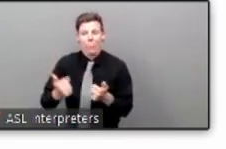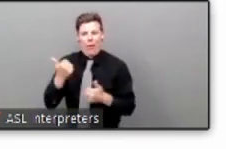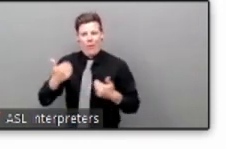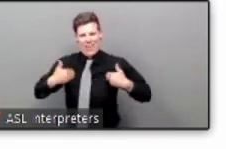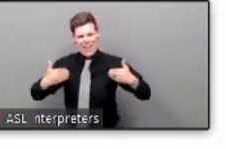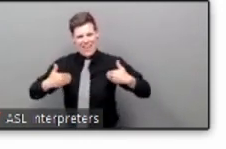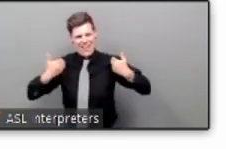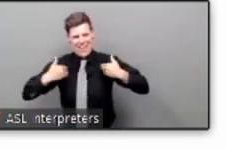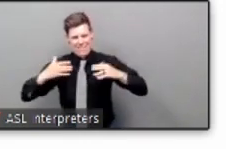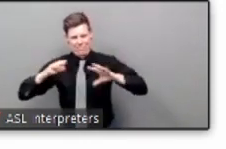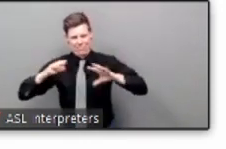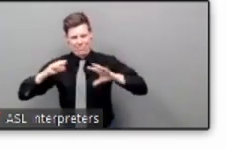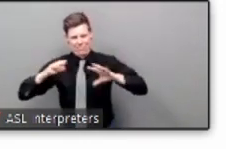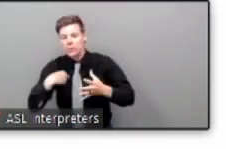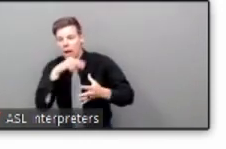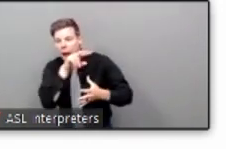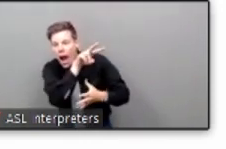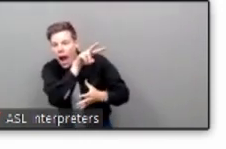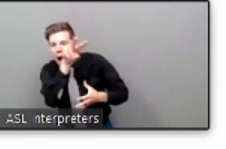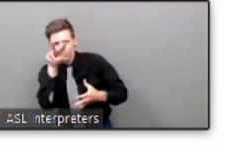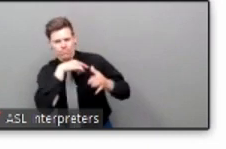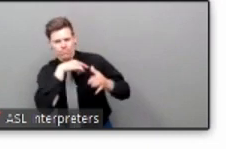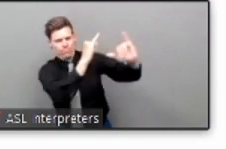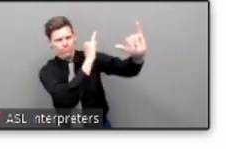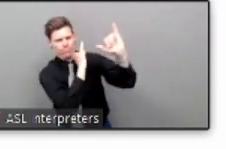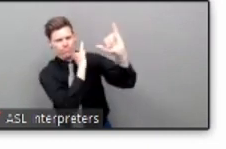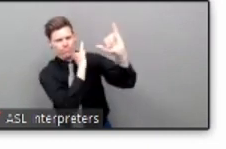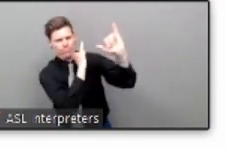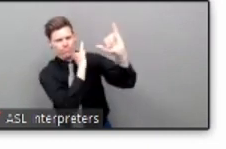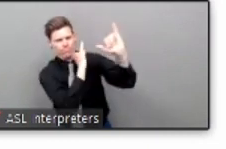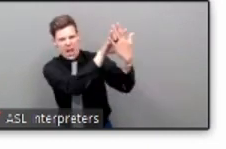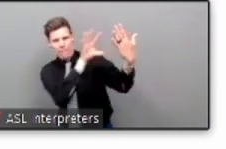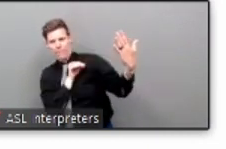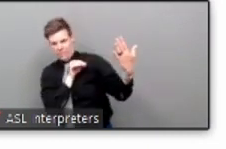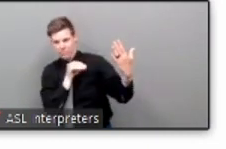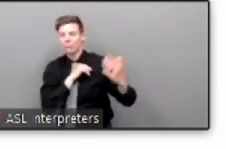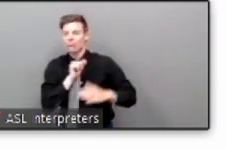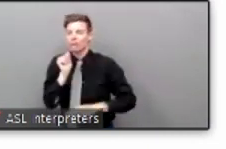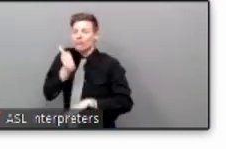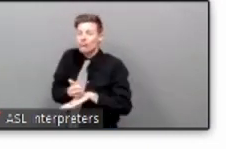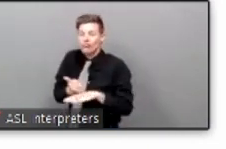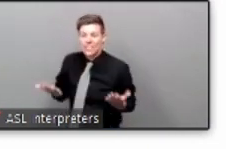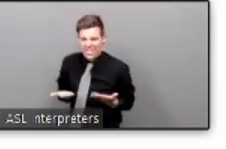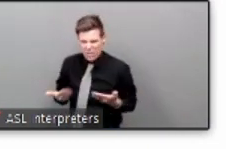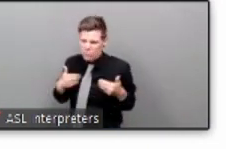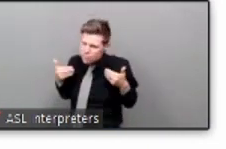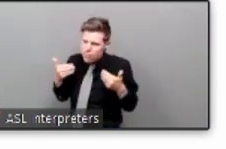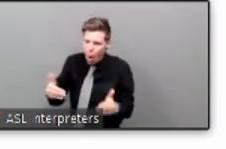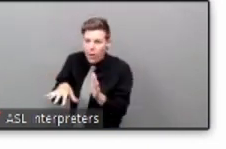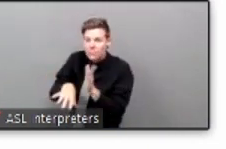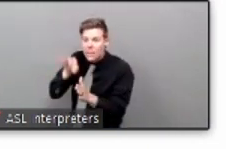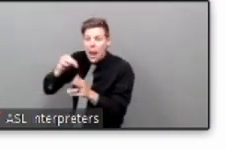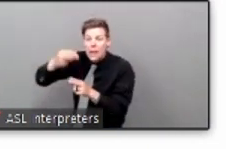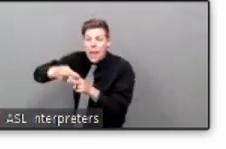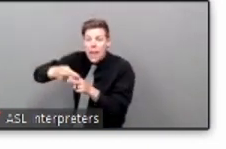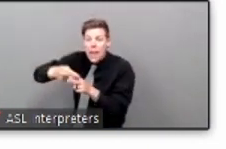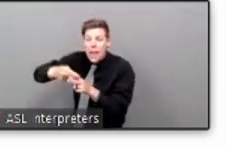see the same benefit here in New Mexico. And I still remain confident we're going to make our target